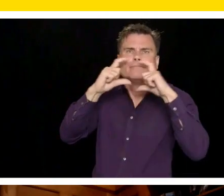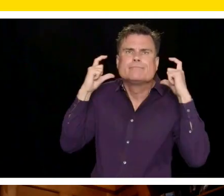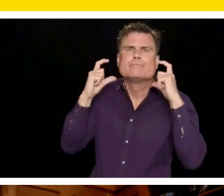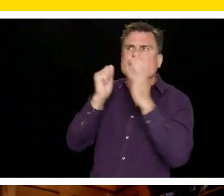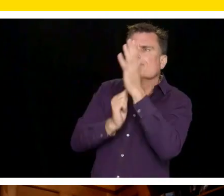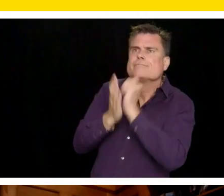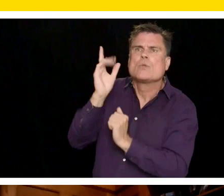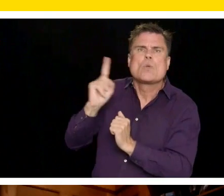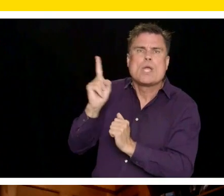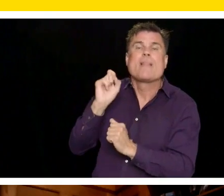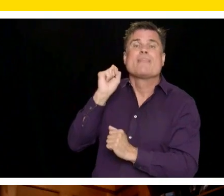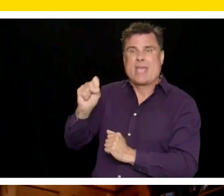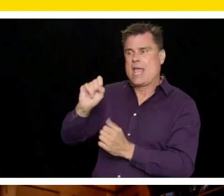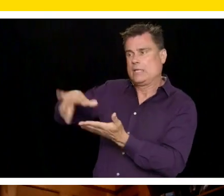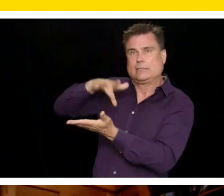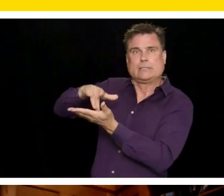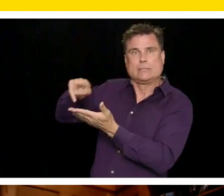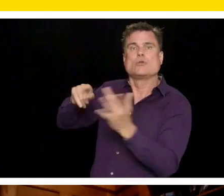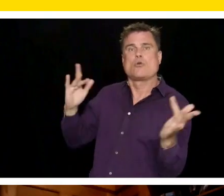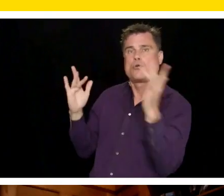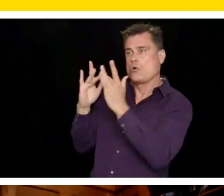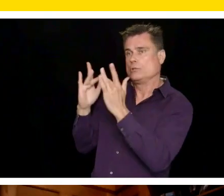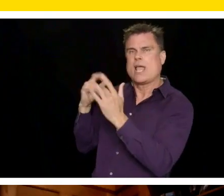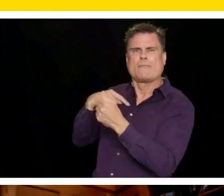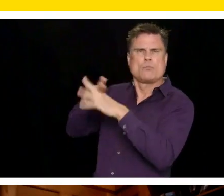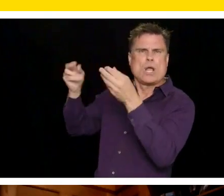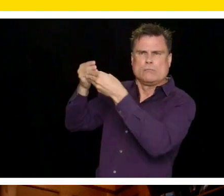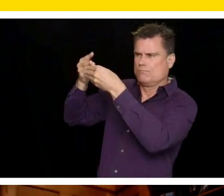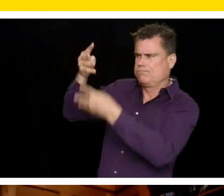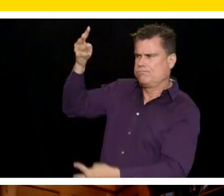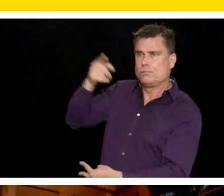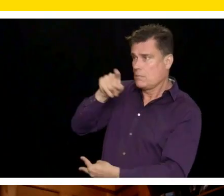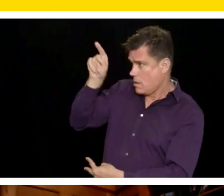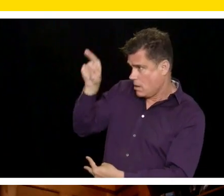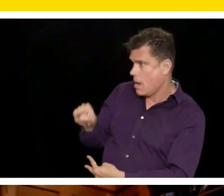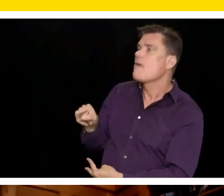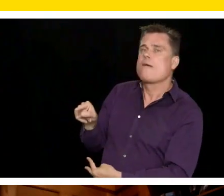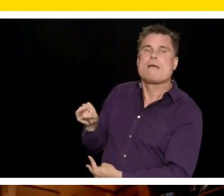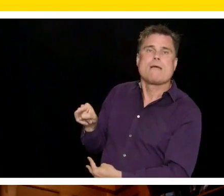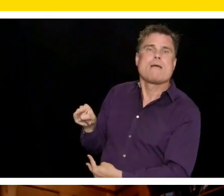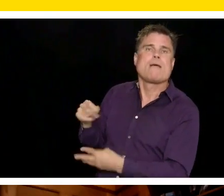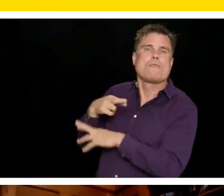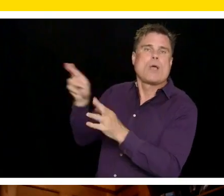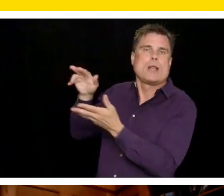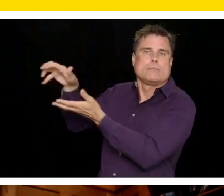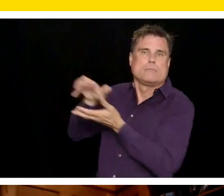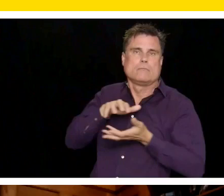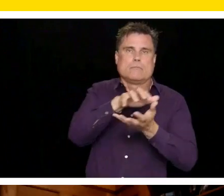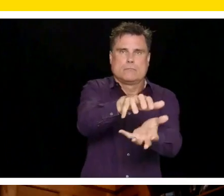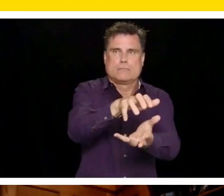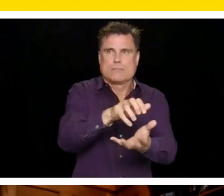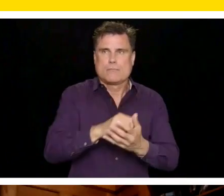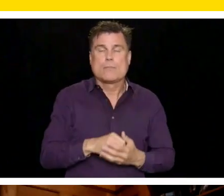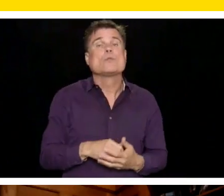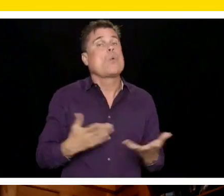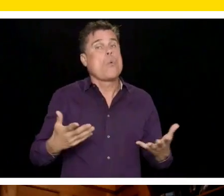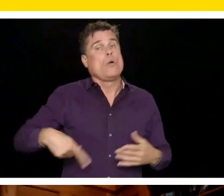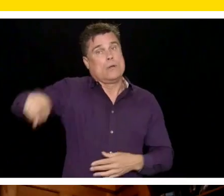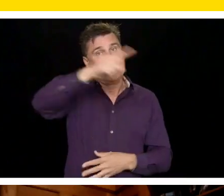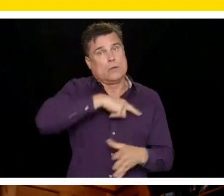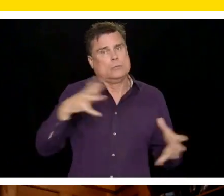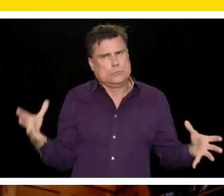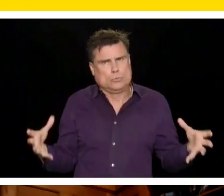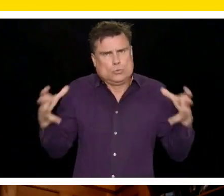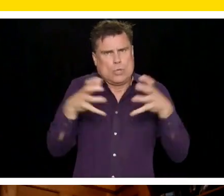help get businesses back on their feet. Together, we will get through this. Thank you. Thank you, Tom, and